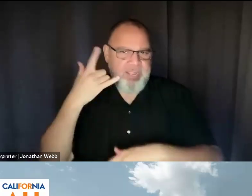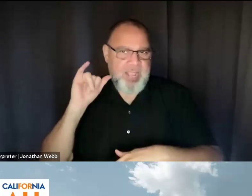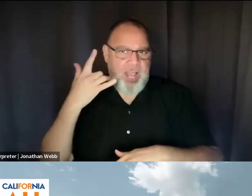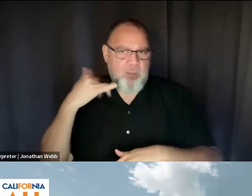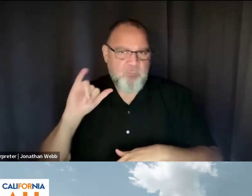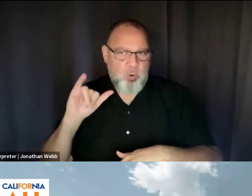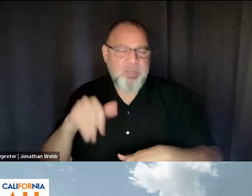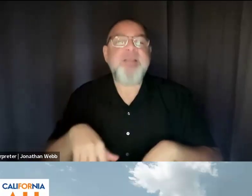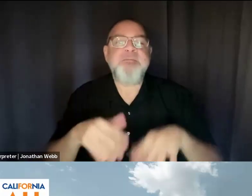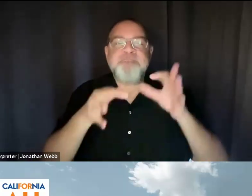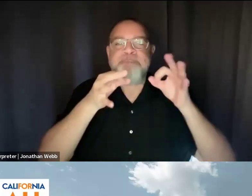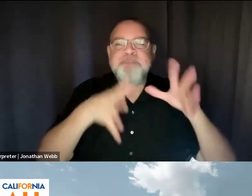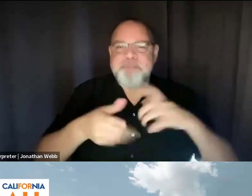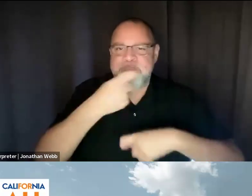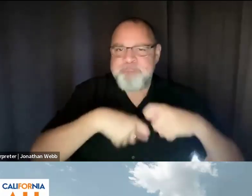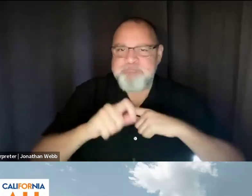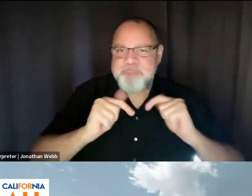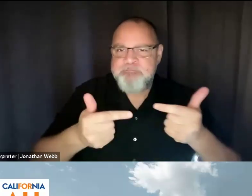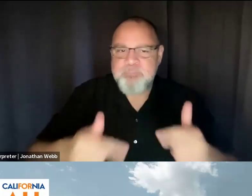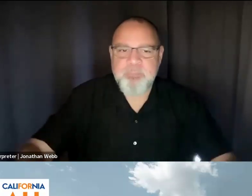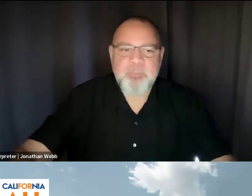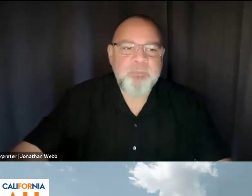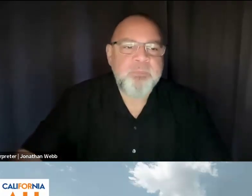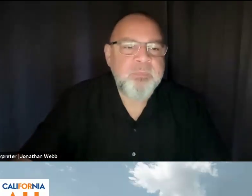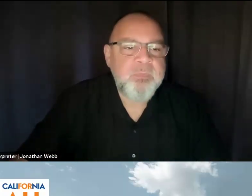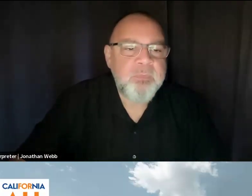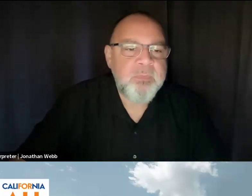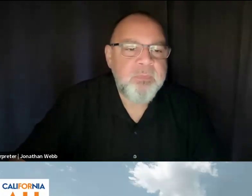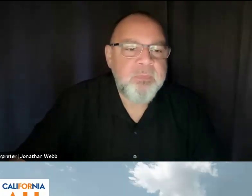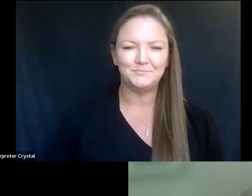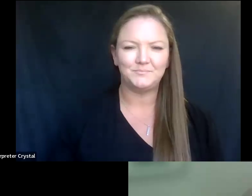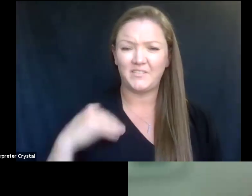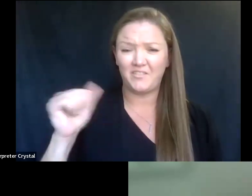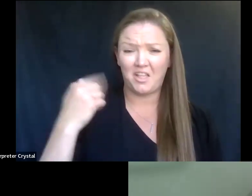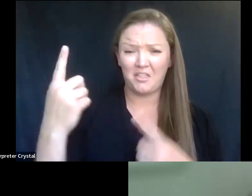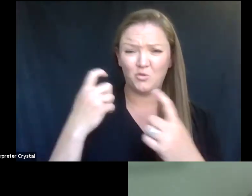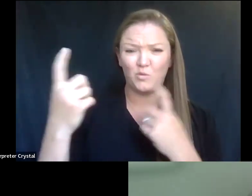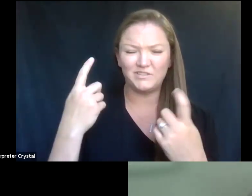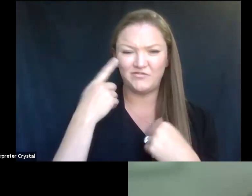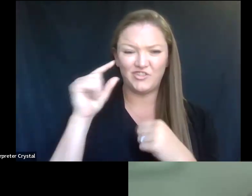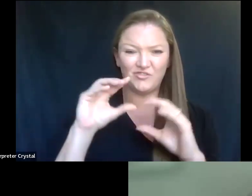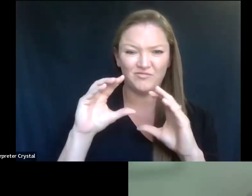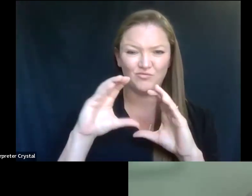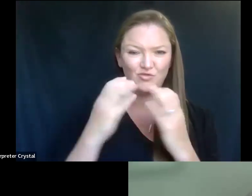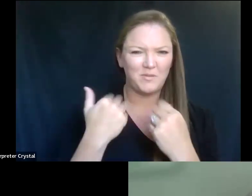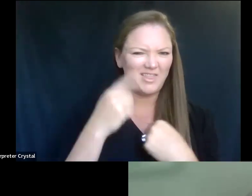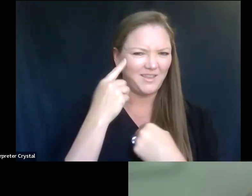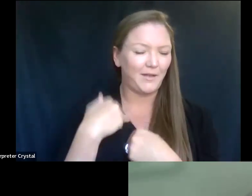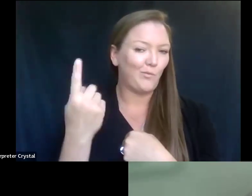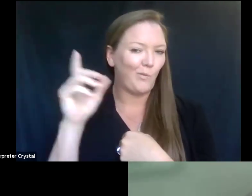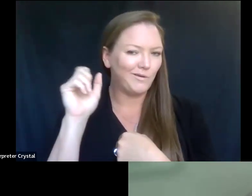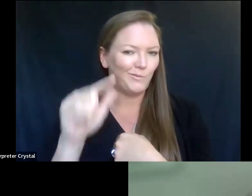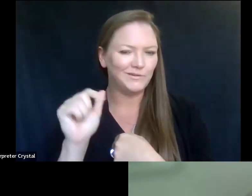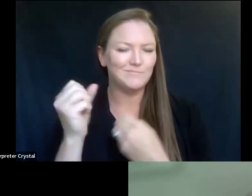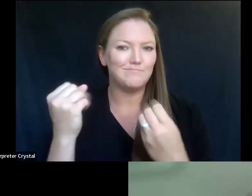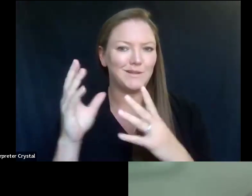Okay, let me see. Are there any other questions from the group? Because I think I have one question that might be on everyone's mind.